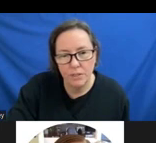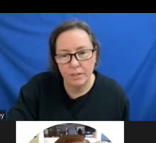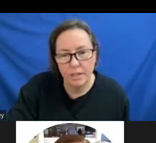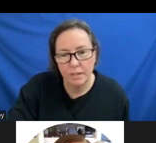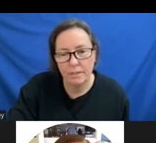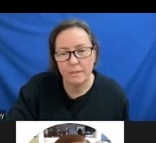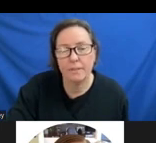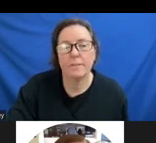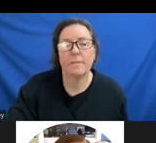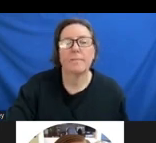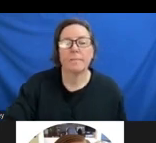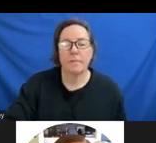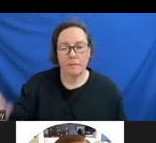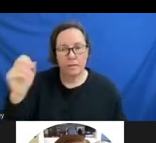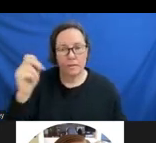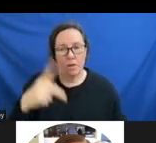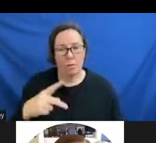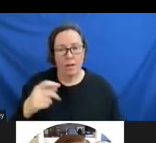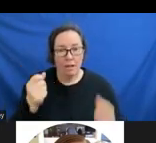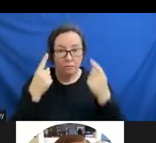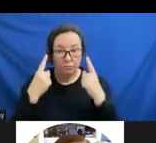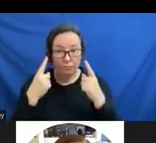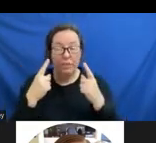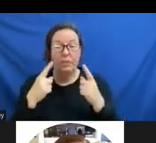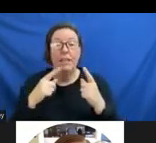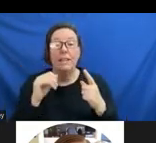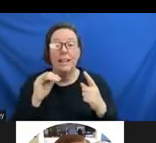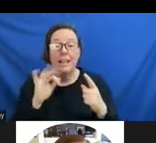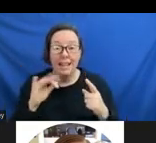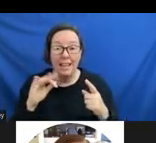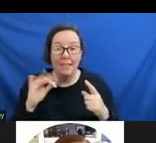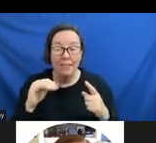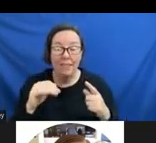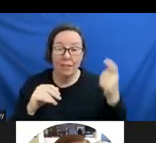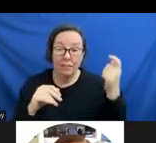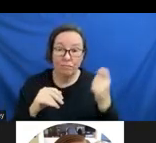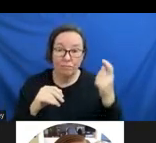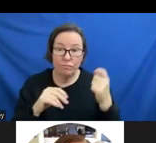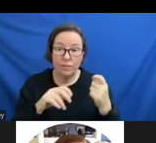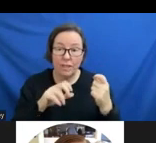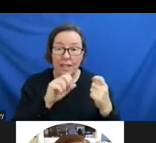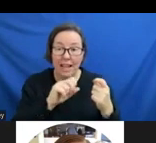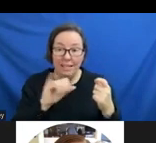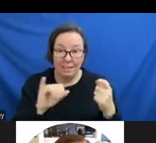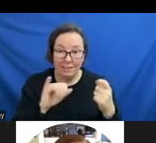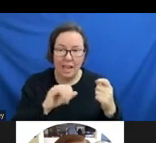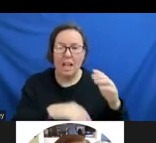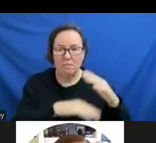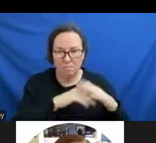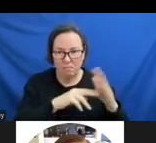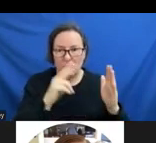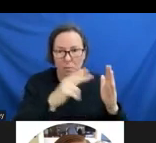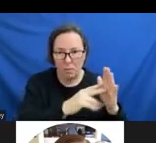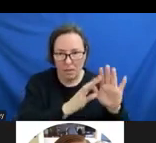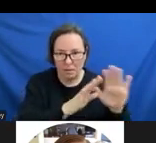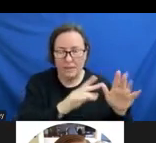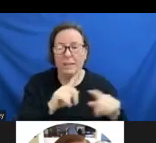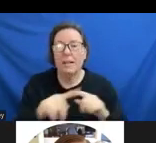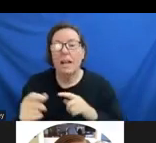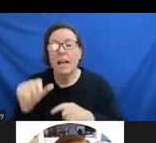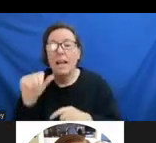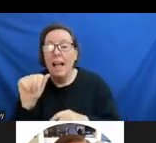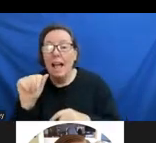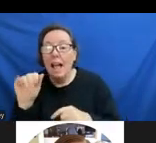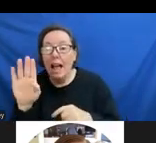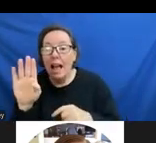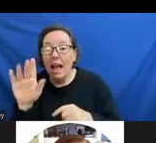Who's watching that? So you cannot have more than $100,000 in an ABLE account